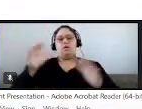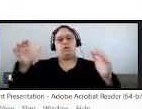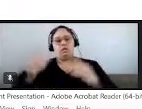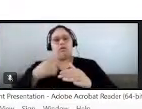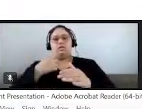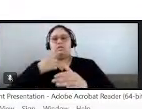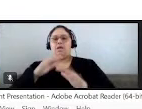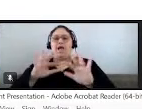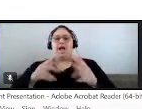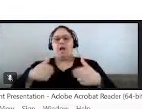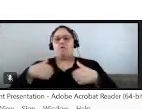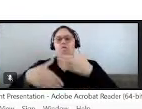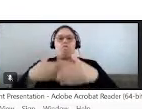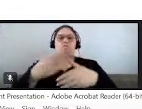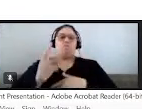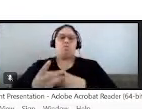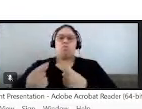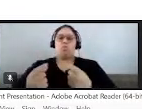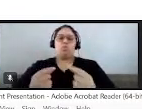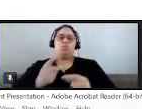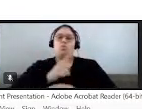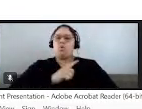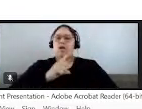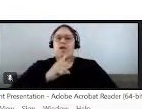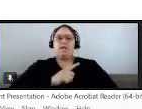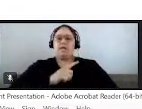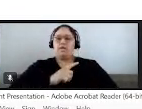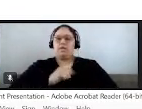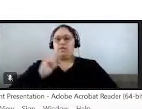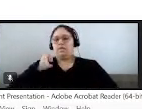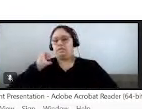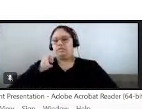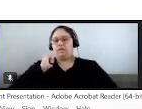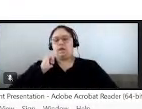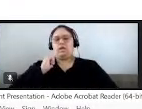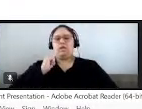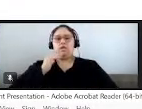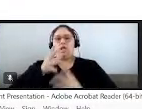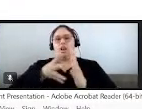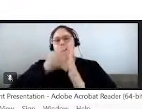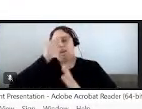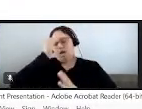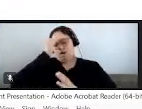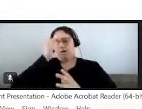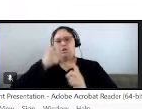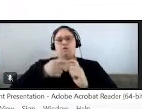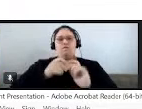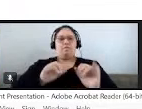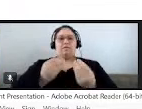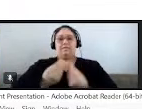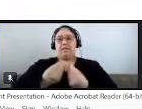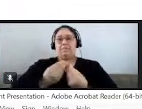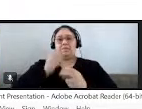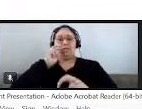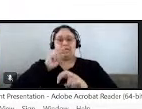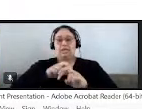how are we going to go about, because of yesterday is just a learning curve that something needs